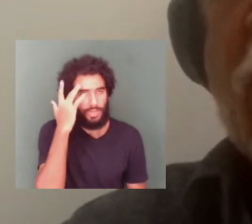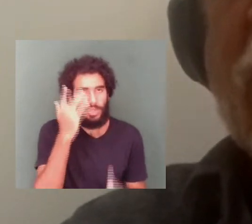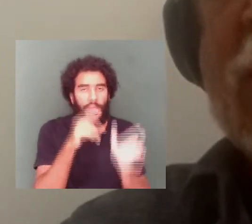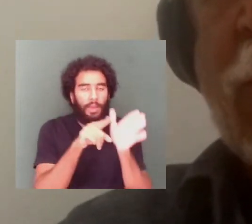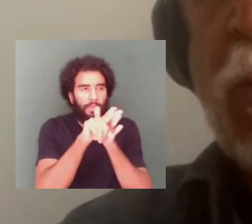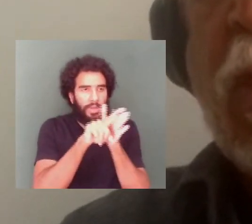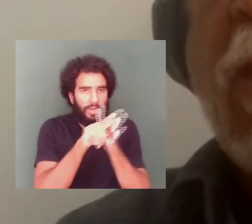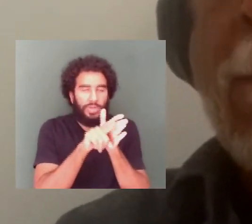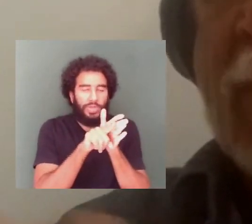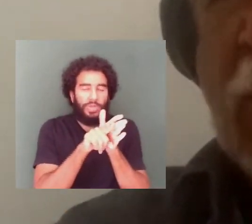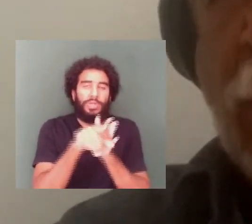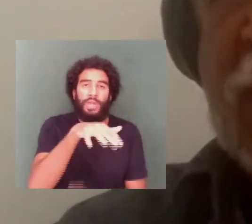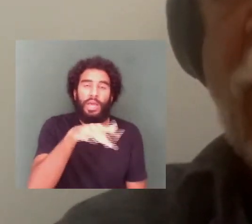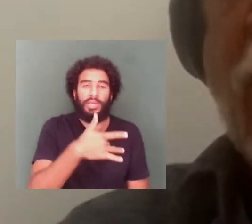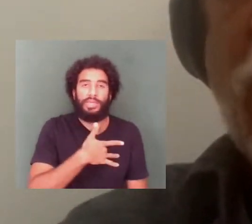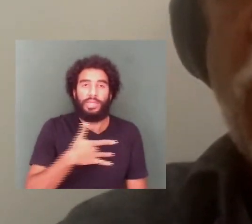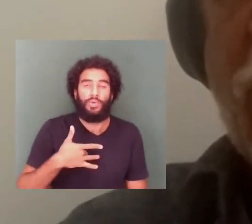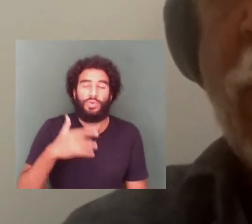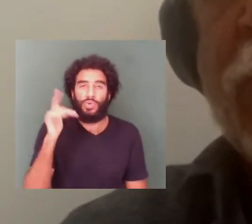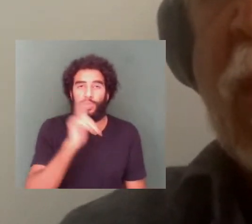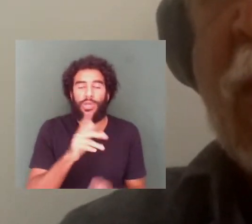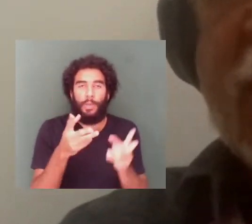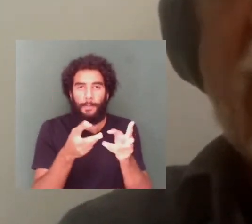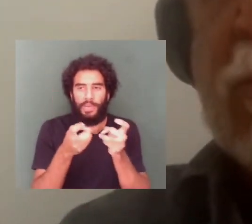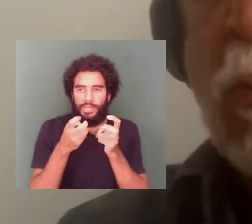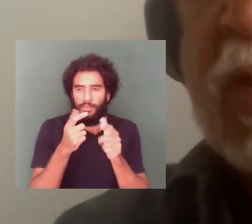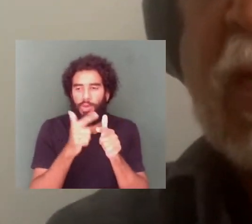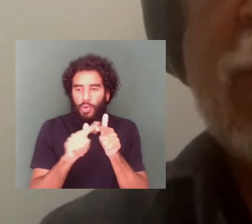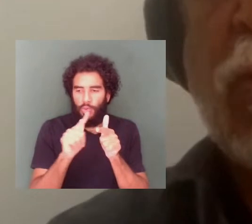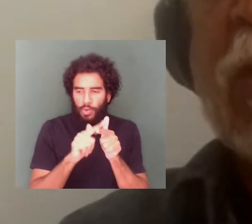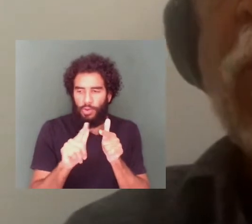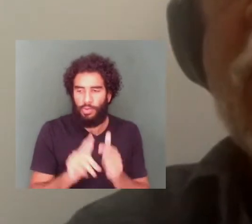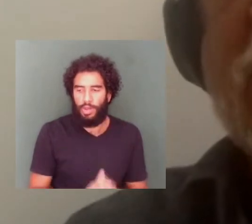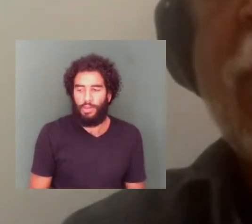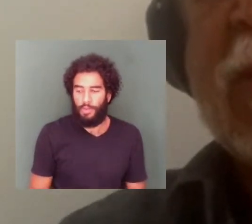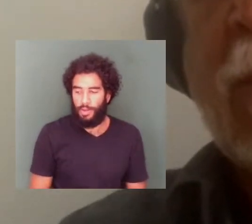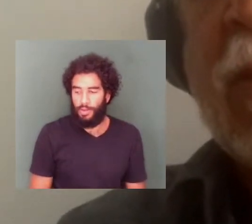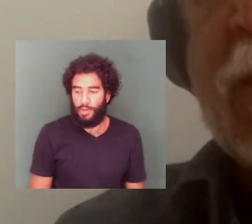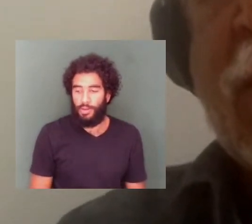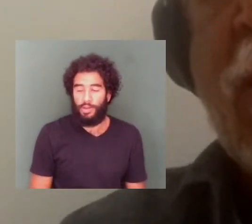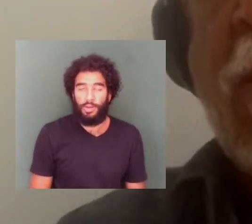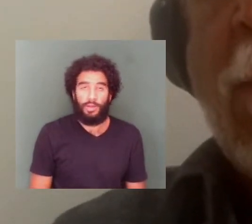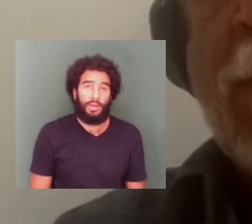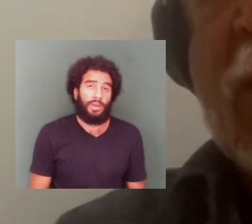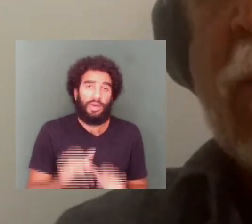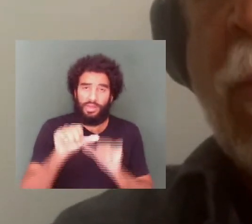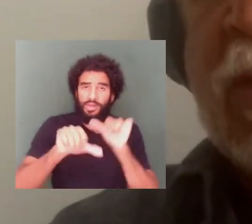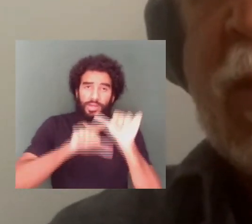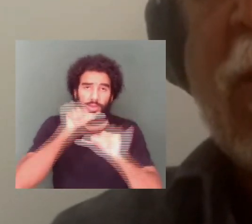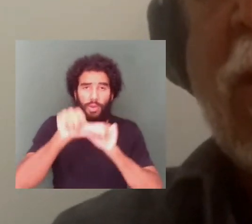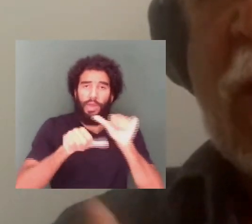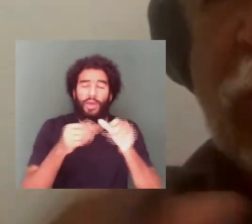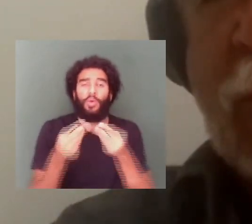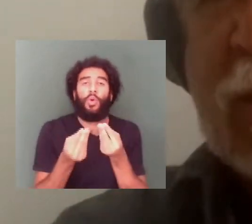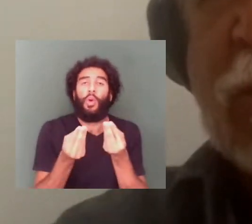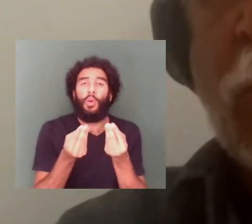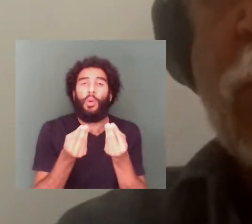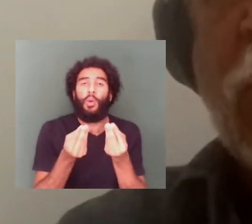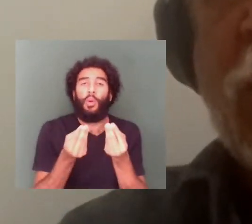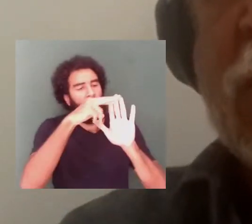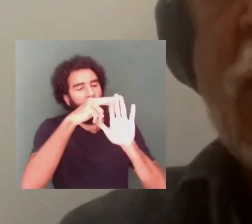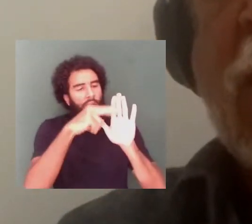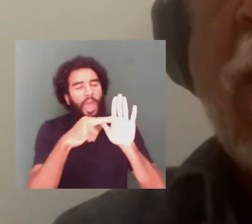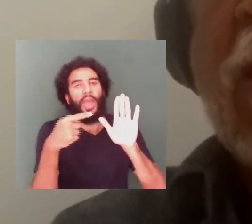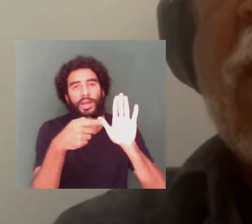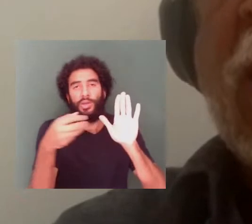have the basis of then, of course, the investigators and those who work with this. So it's a mechanism